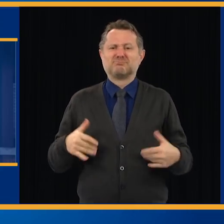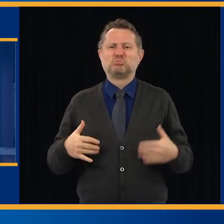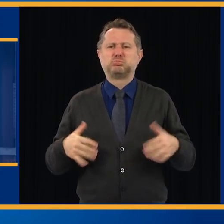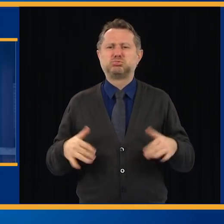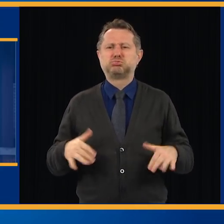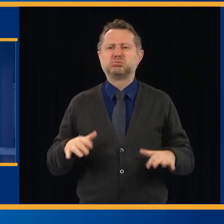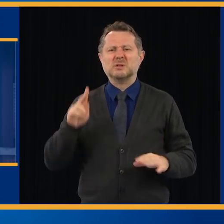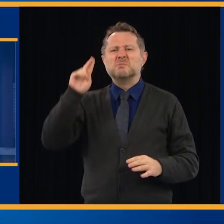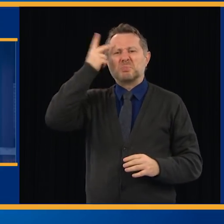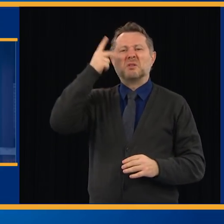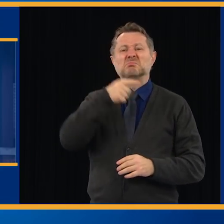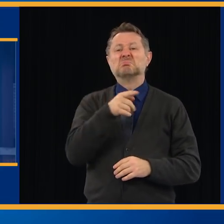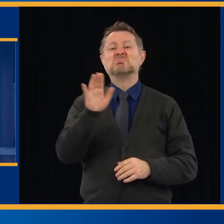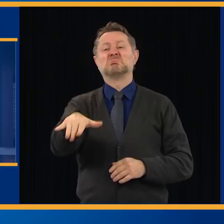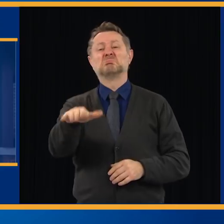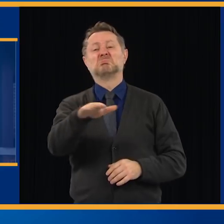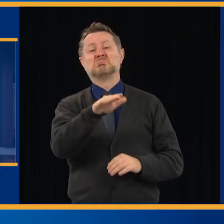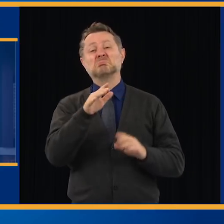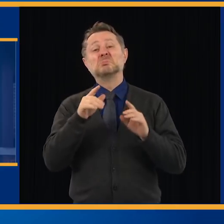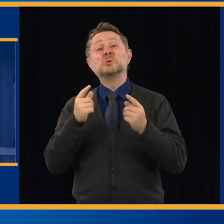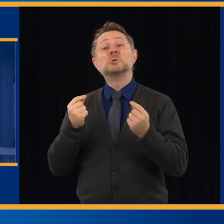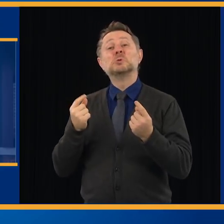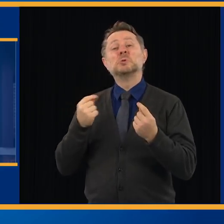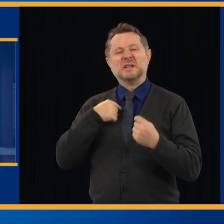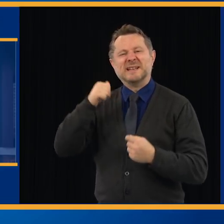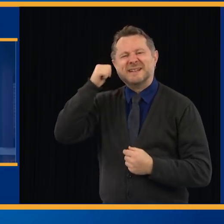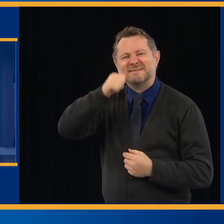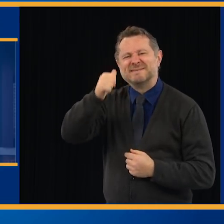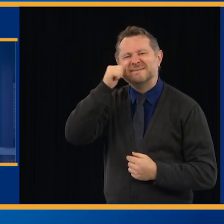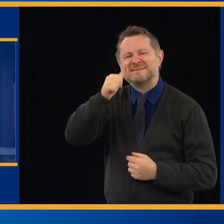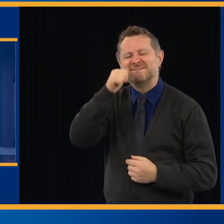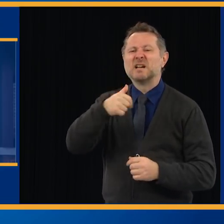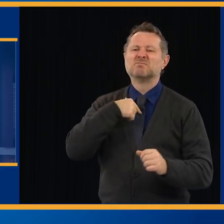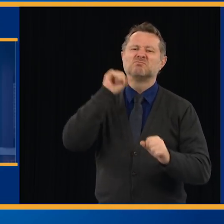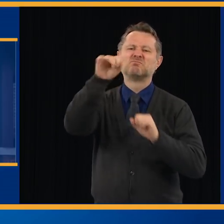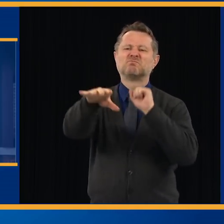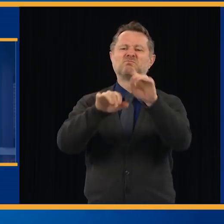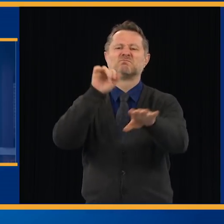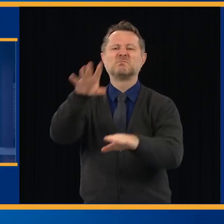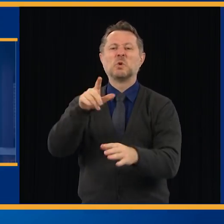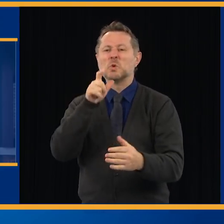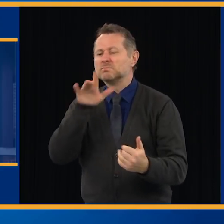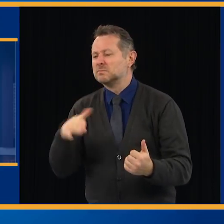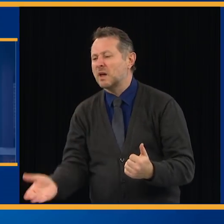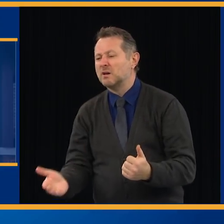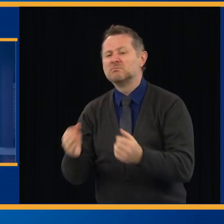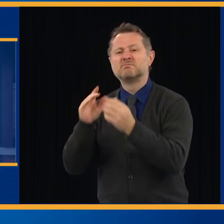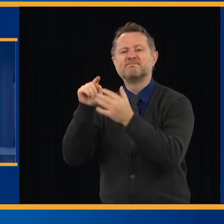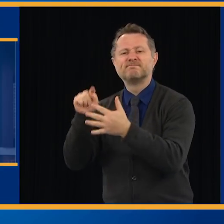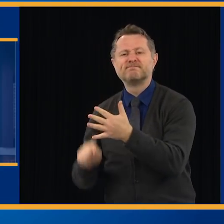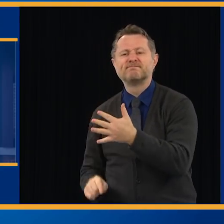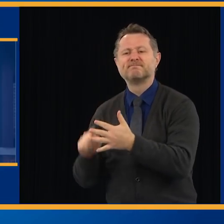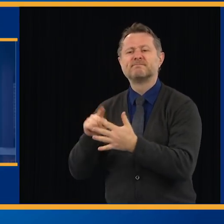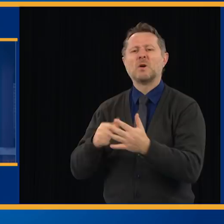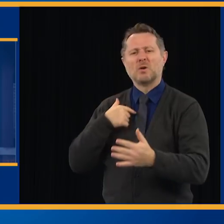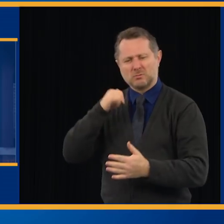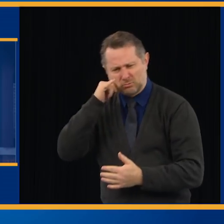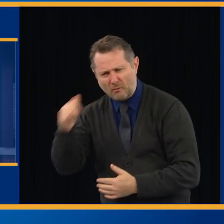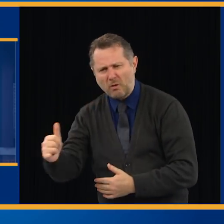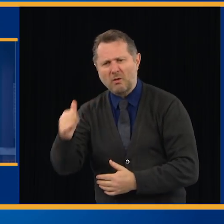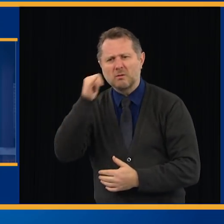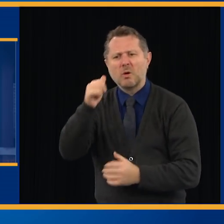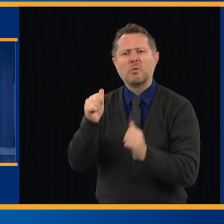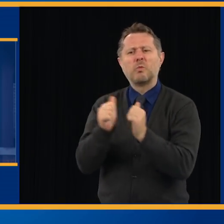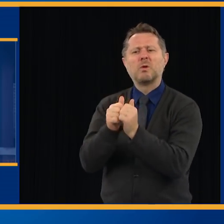Politics. I'm getting up and I'm reading that death toll number. I'm speaking to the widows and the brothers and the sisters and the